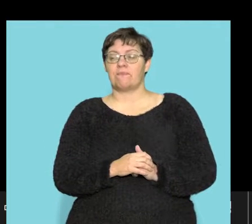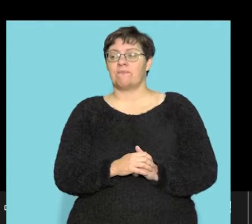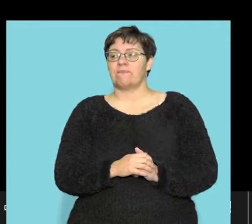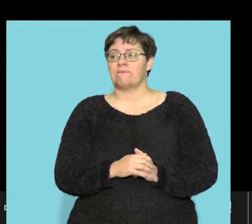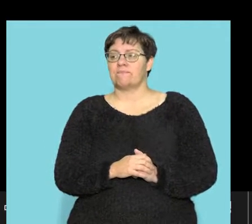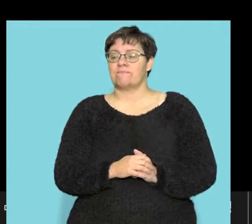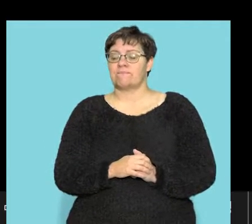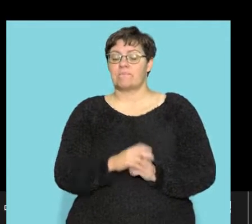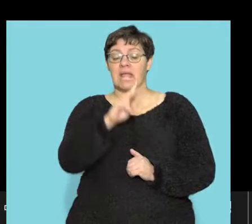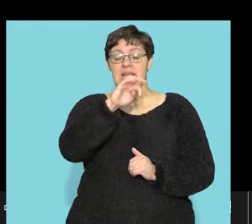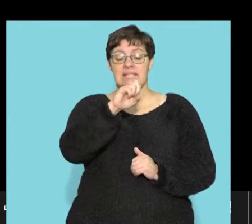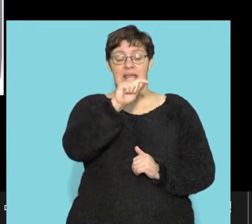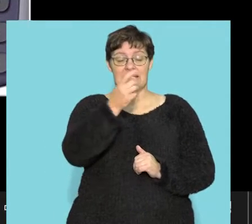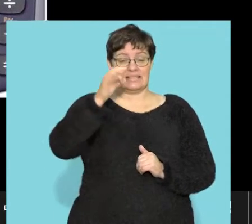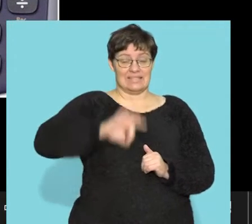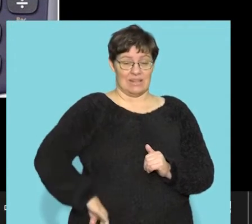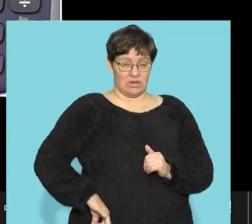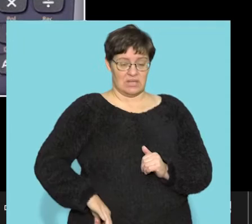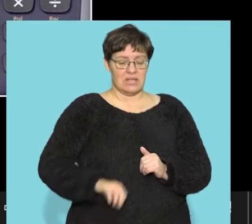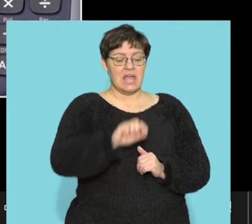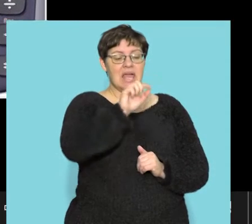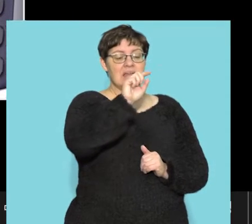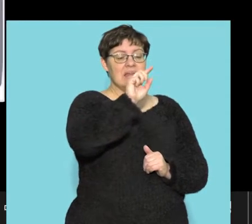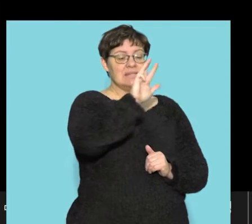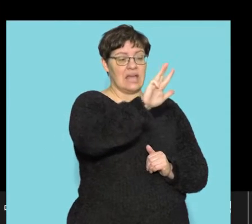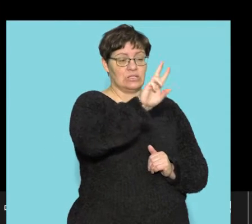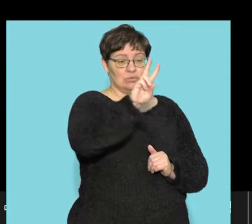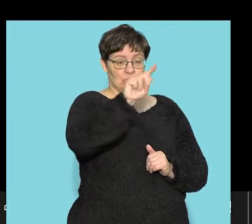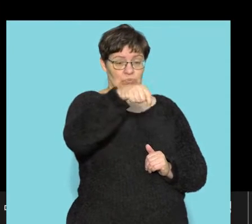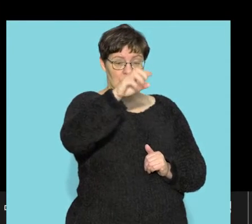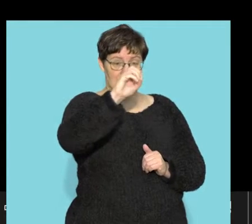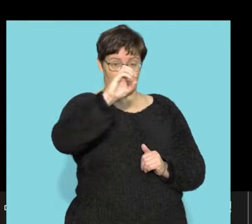take your net salary to be 92,000,